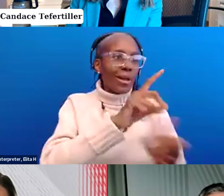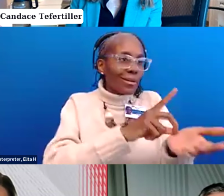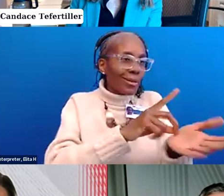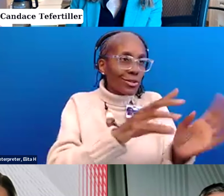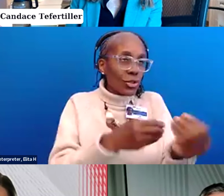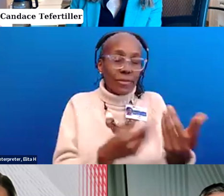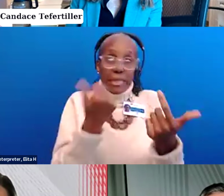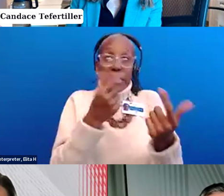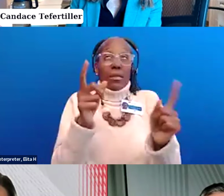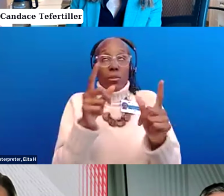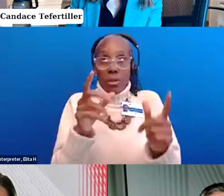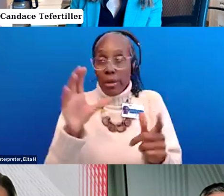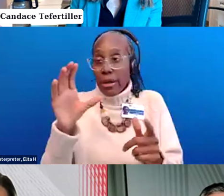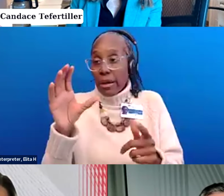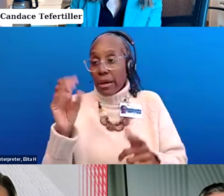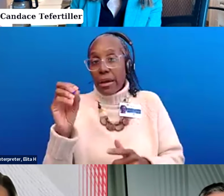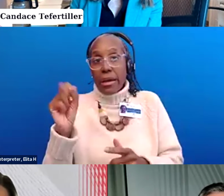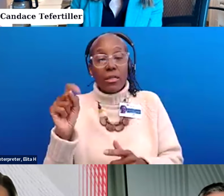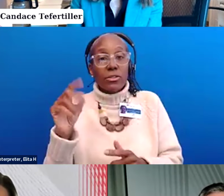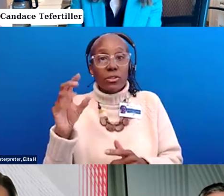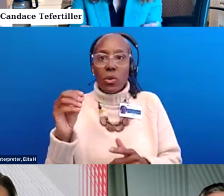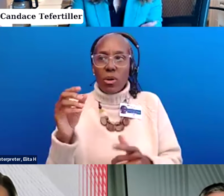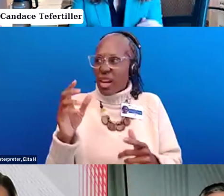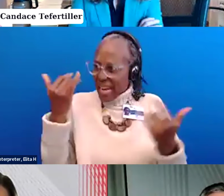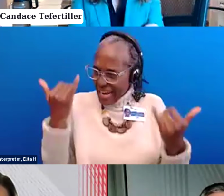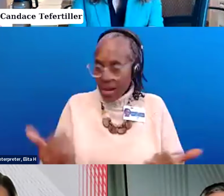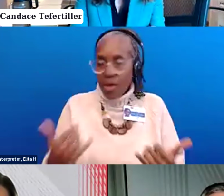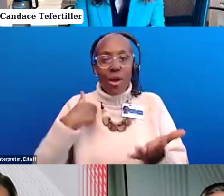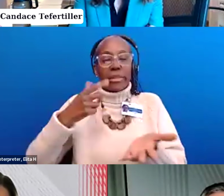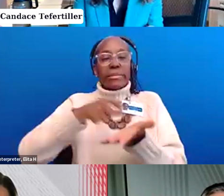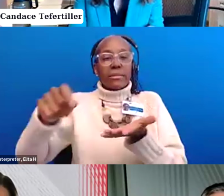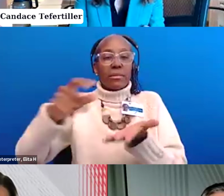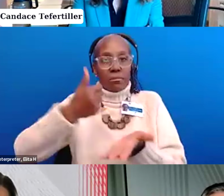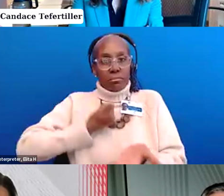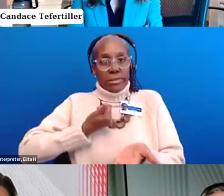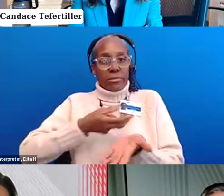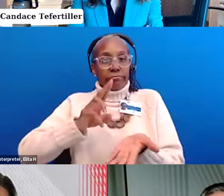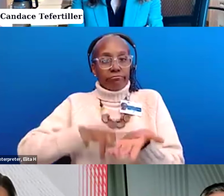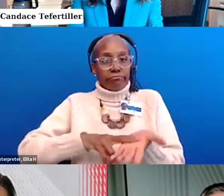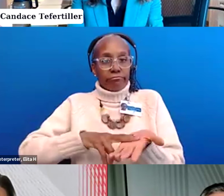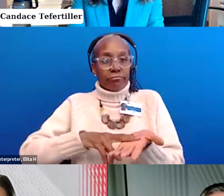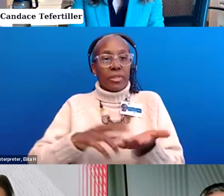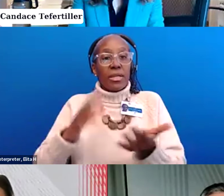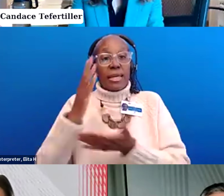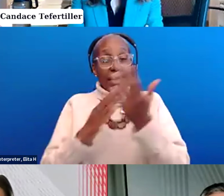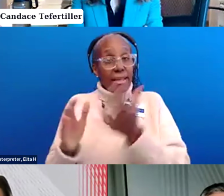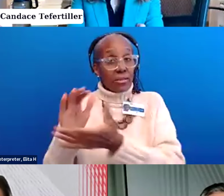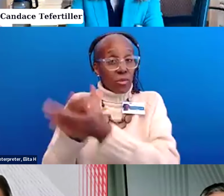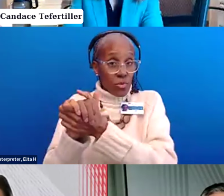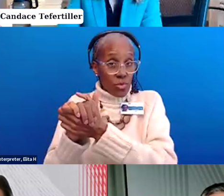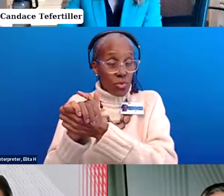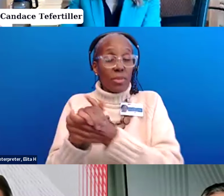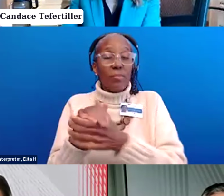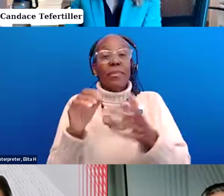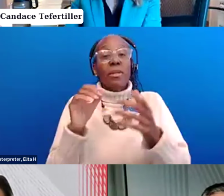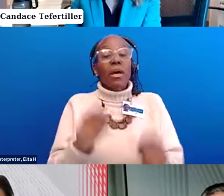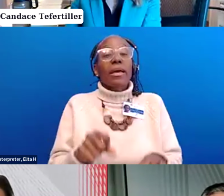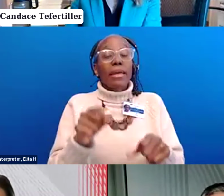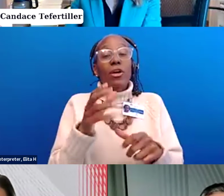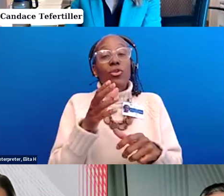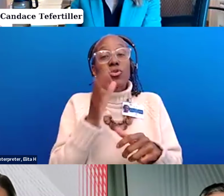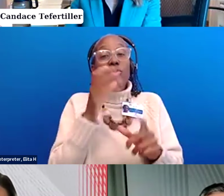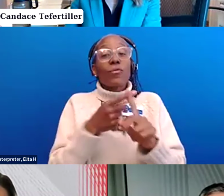I don't know, anywhere else, Costco, I can sign my own paperwork now. I can hold hands. I can drink from